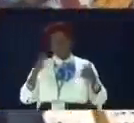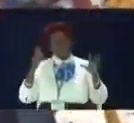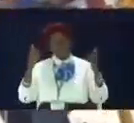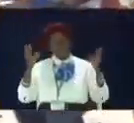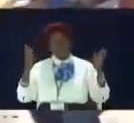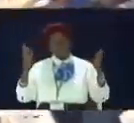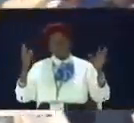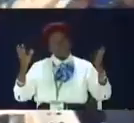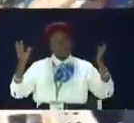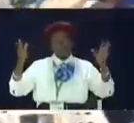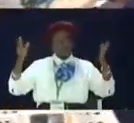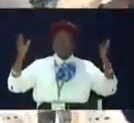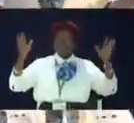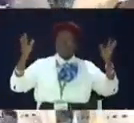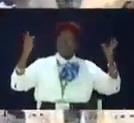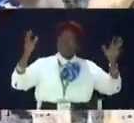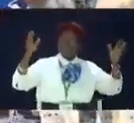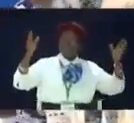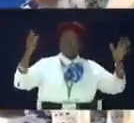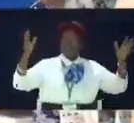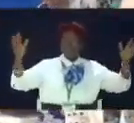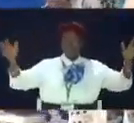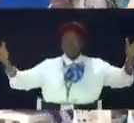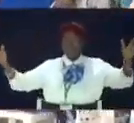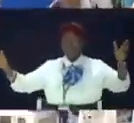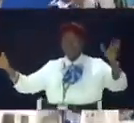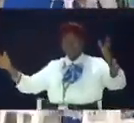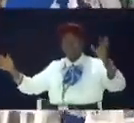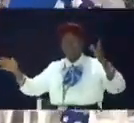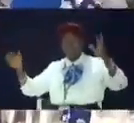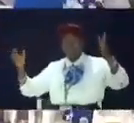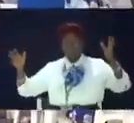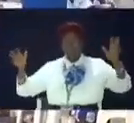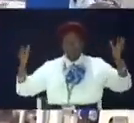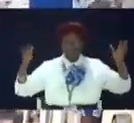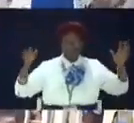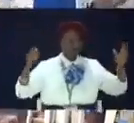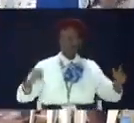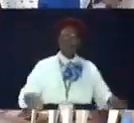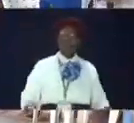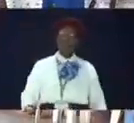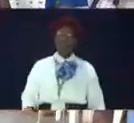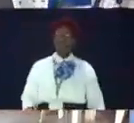yo odun marun kuro ninu ojo ori e.